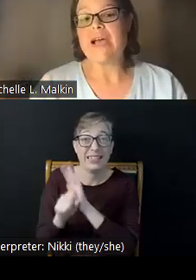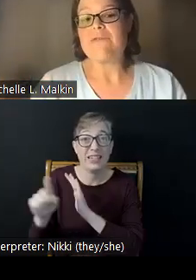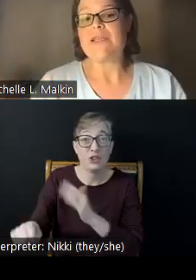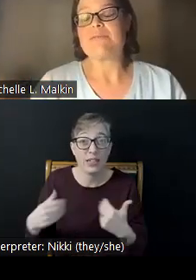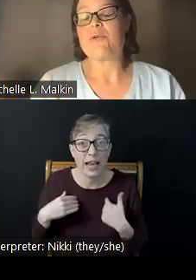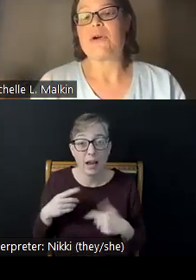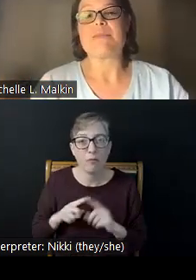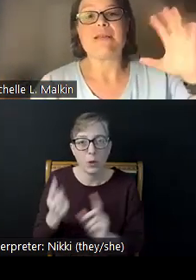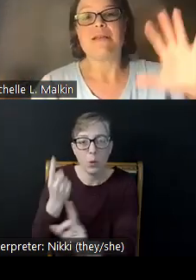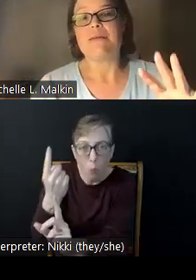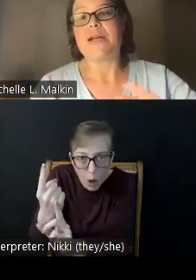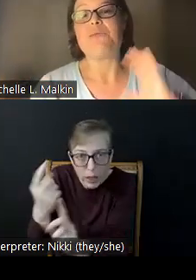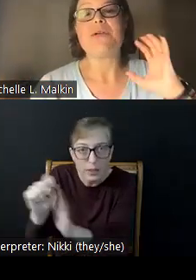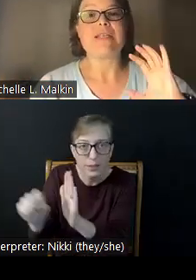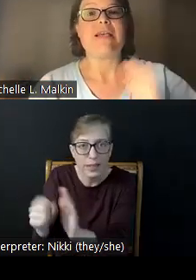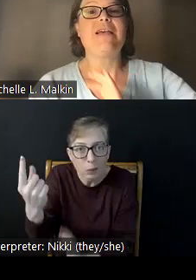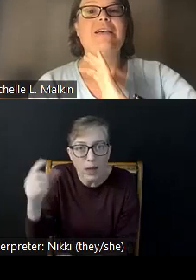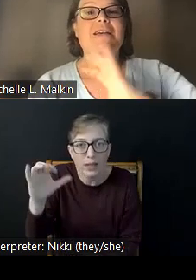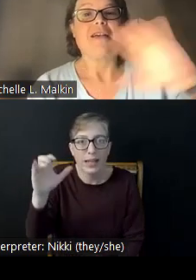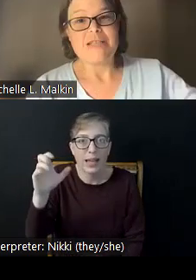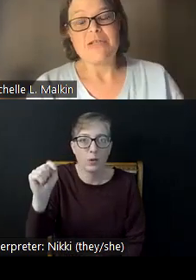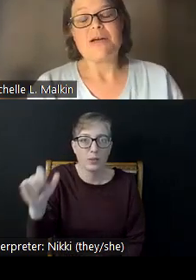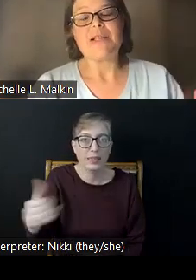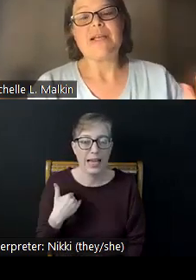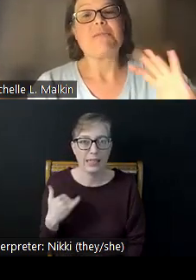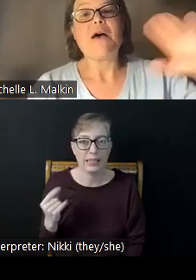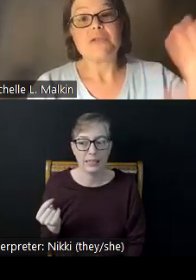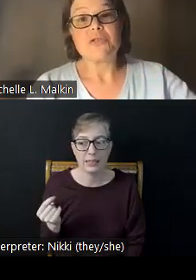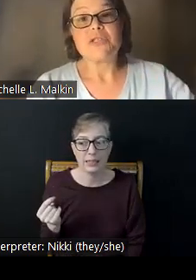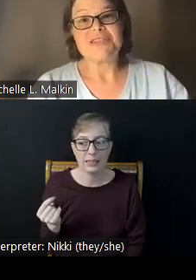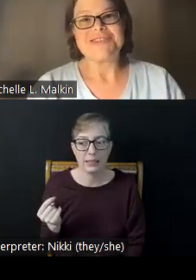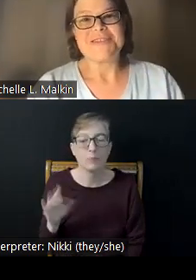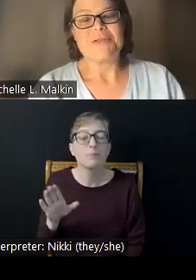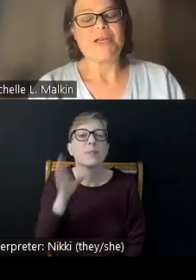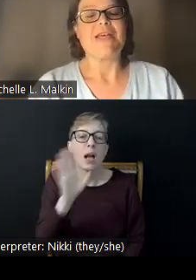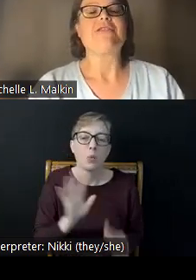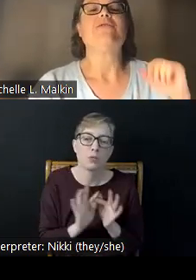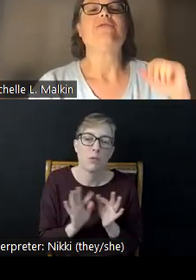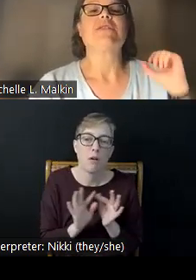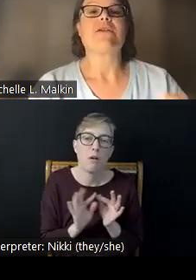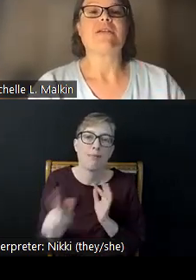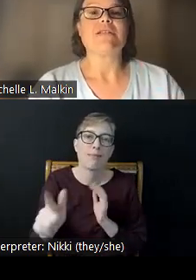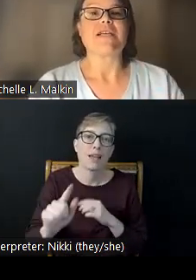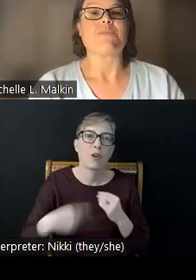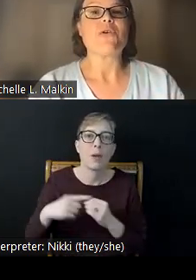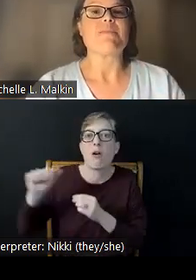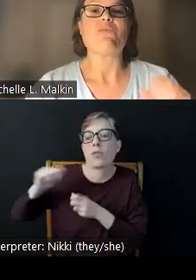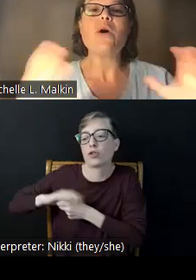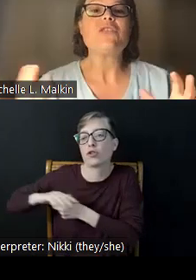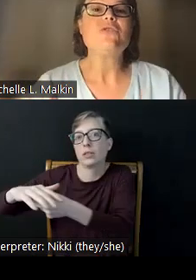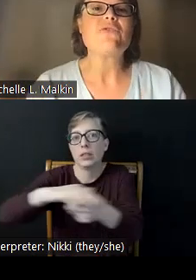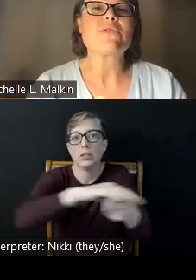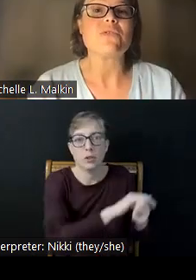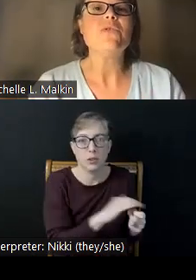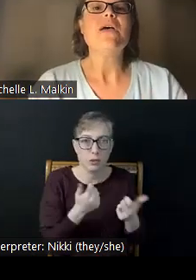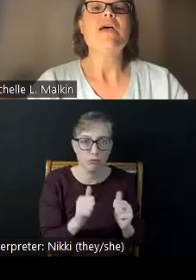huge lack of these programs. But I will say, as I'll talk about later, other jurisdictions are looking into starting these kinds of programs. What